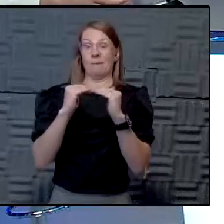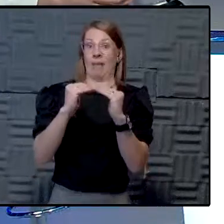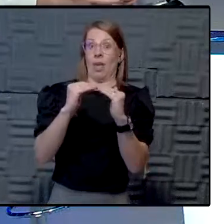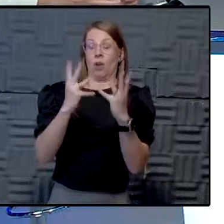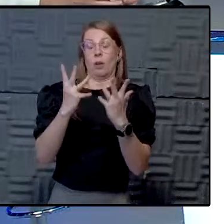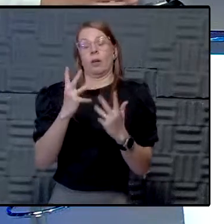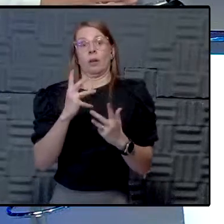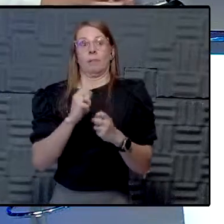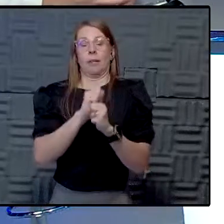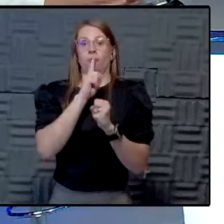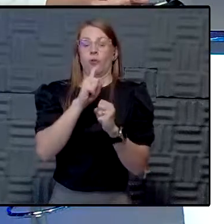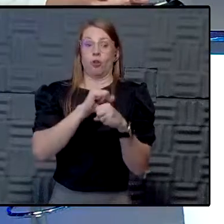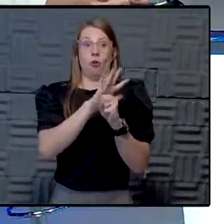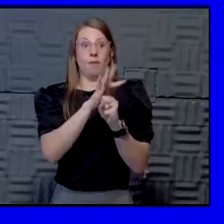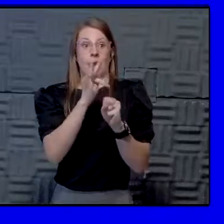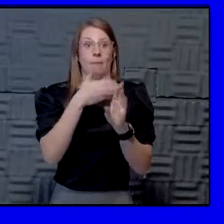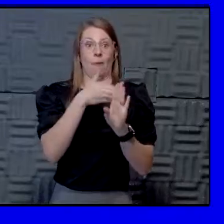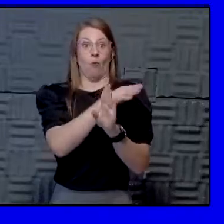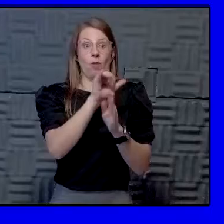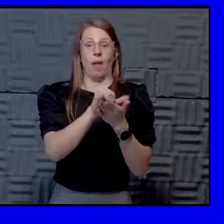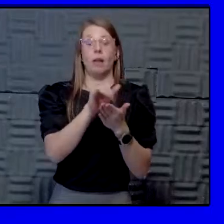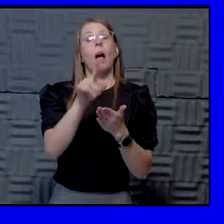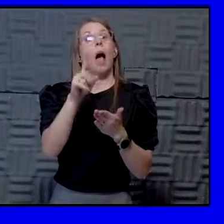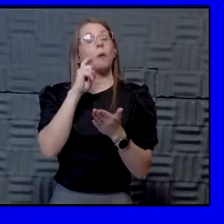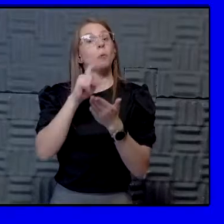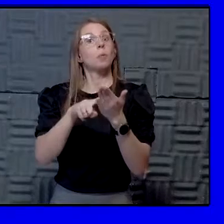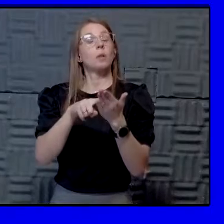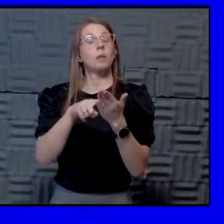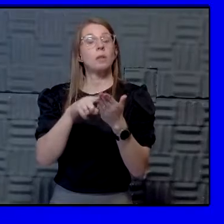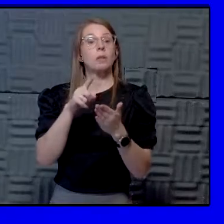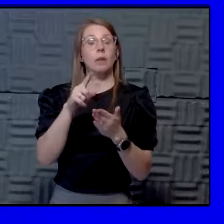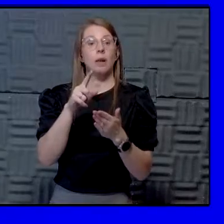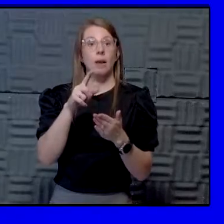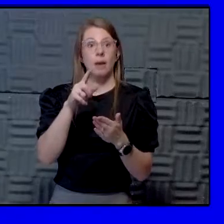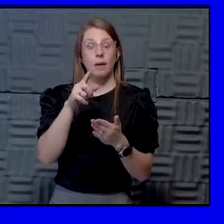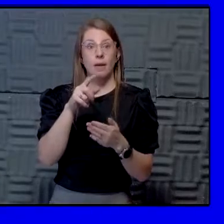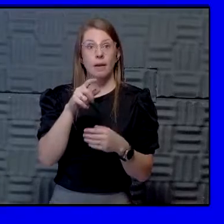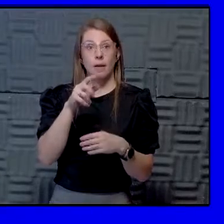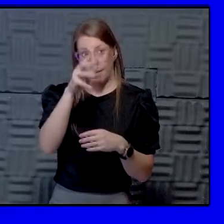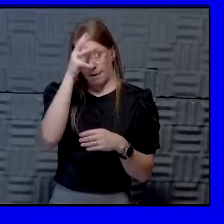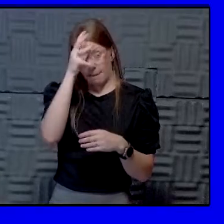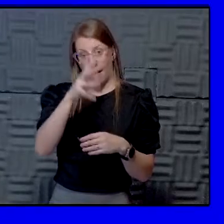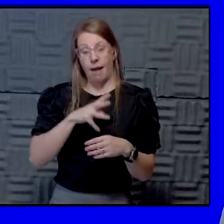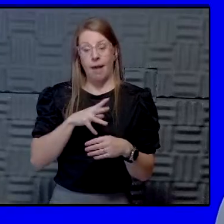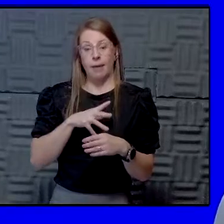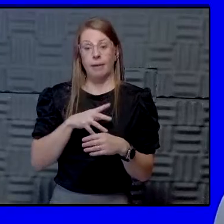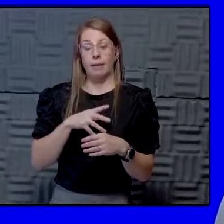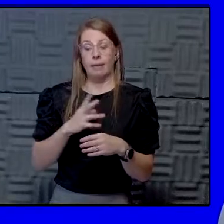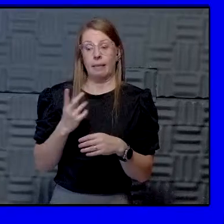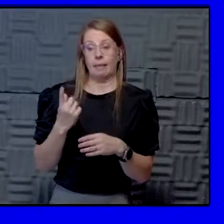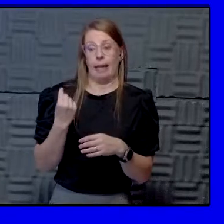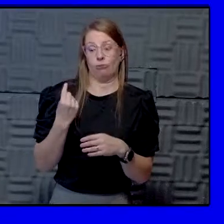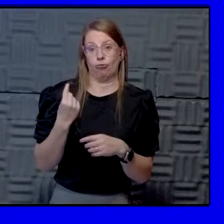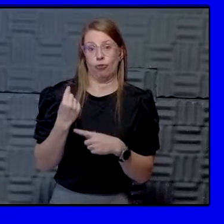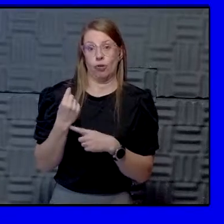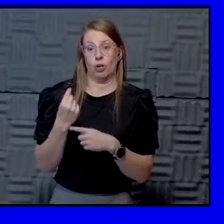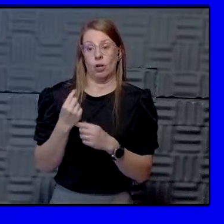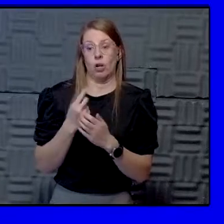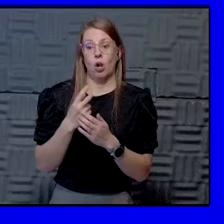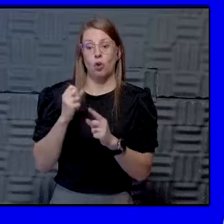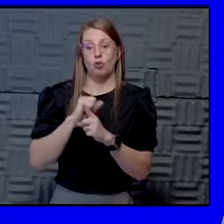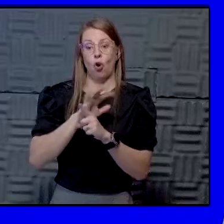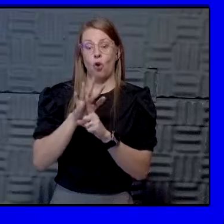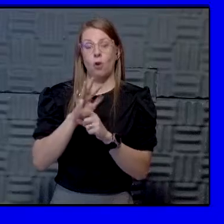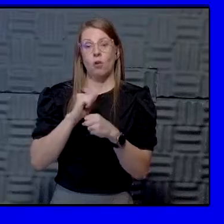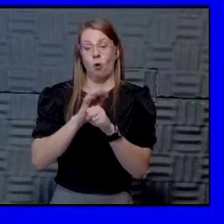sure that you didn't have COVID before that as well. I saw a gentleman late last year who had COVID 2 to 3 weeks prior,